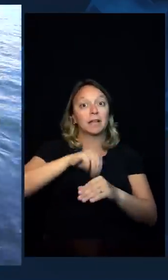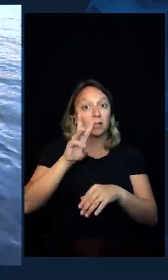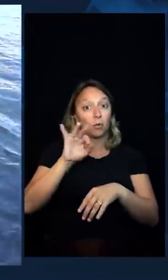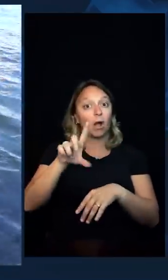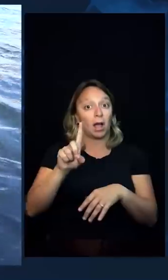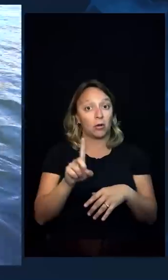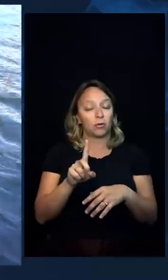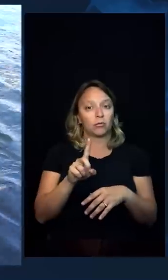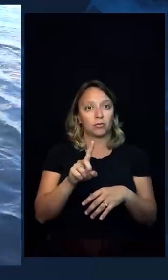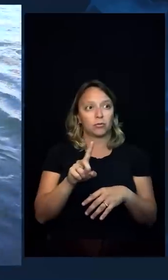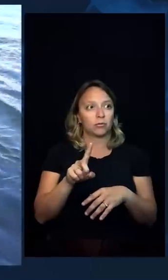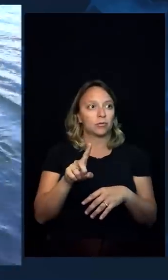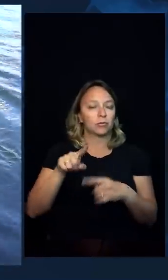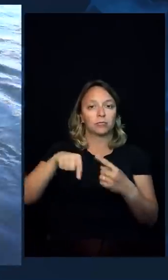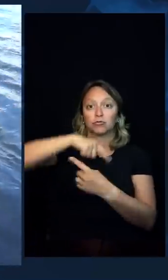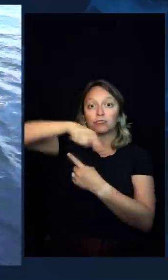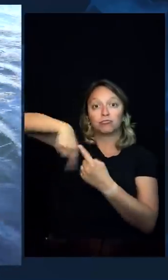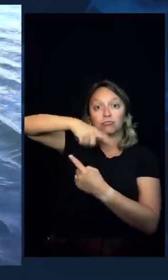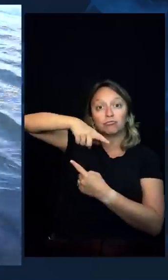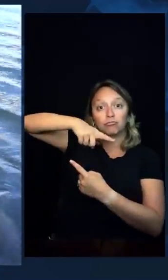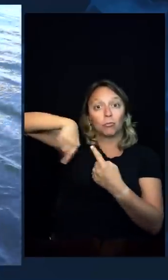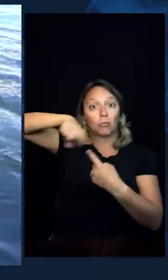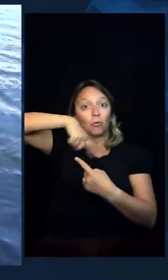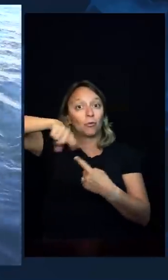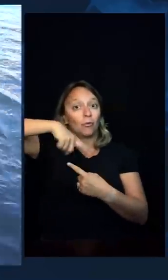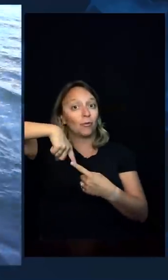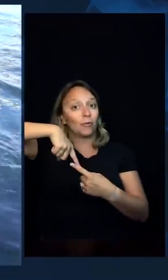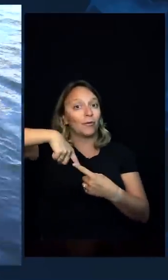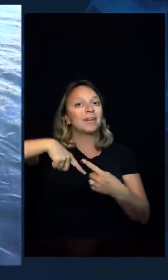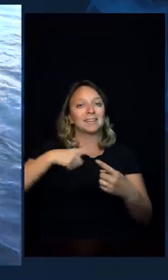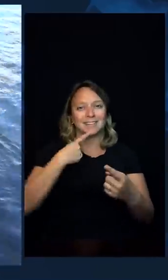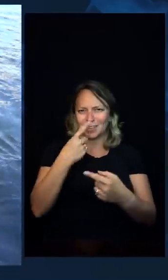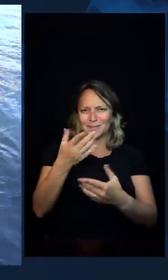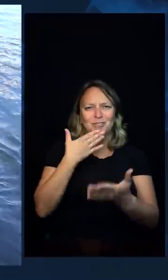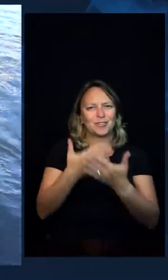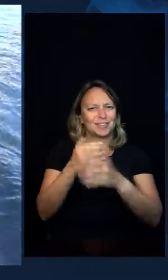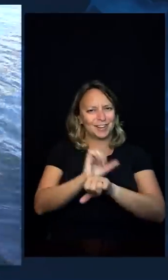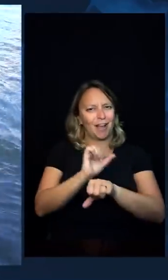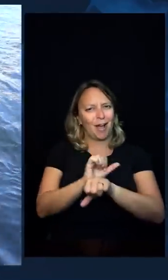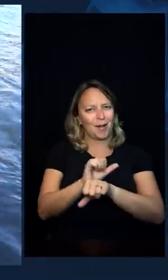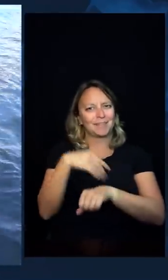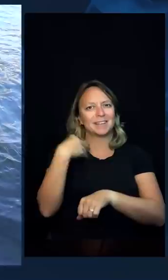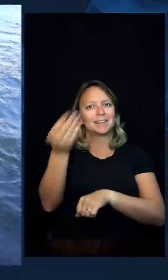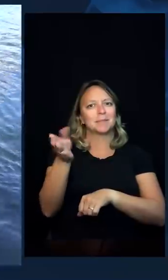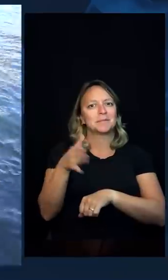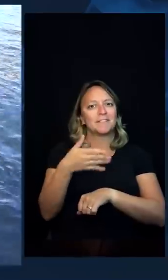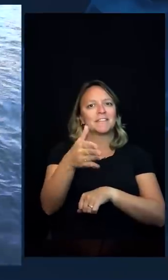He goes both directions. She tells him good job, and she gives him, oh, it's a nice big mackerel.